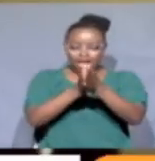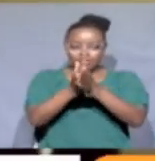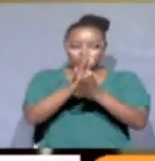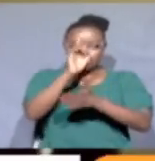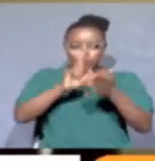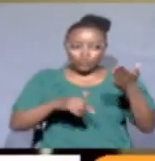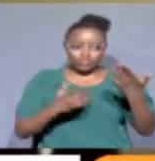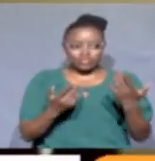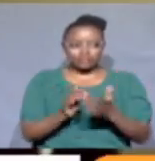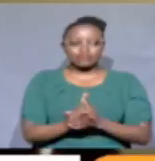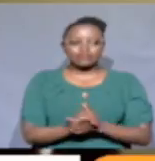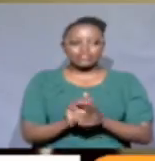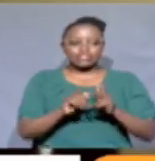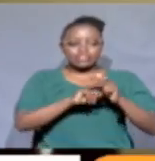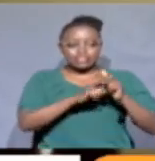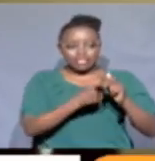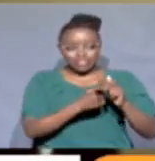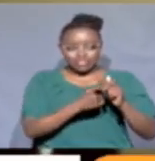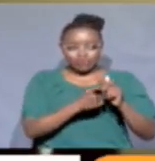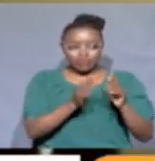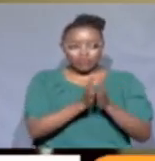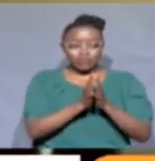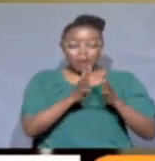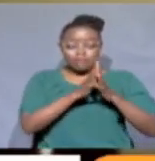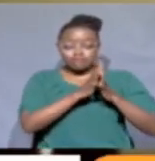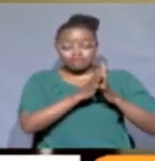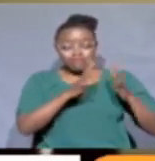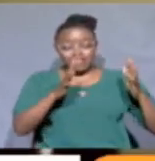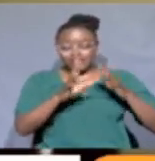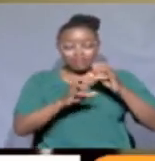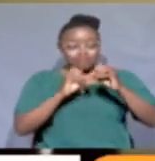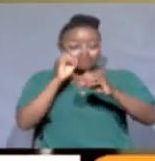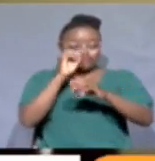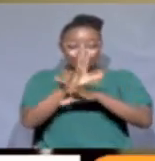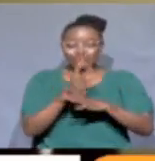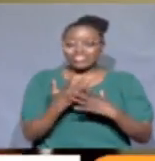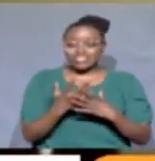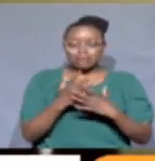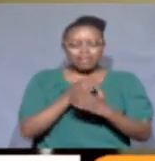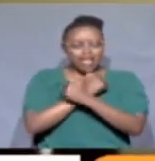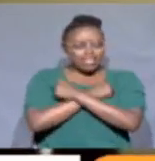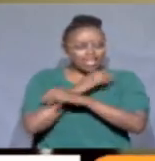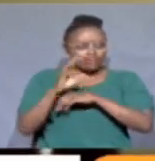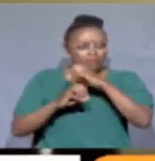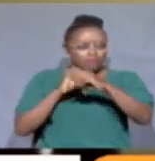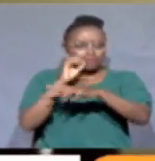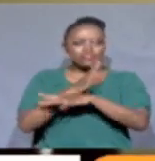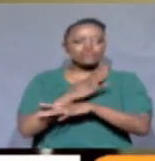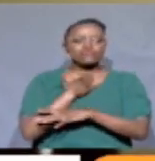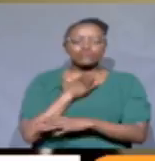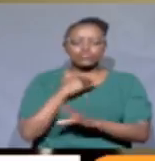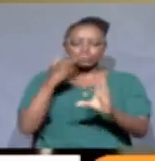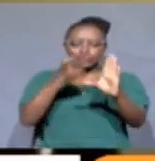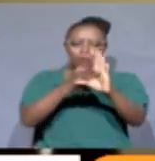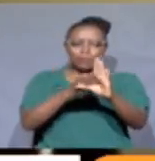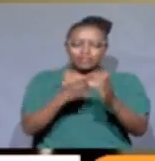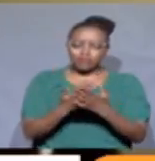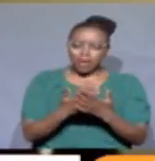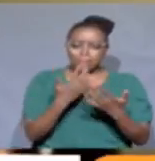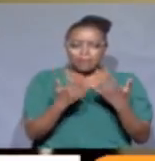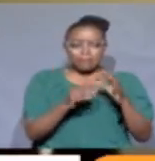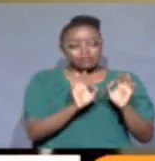is definitely to star in some large blockbuster films. I love movies and I definitely want to get into like a